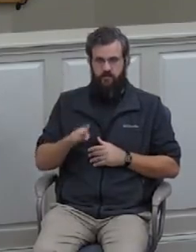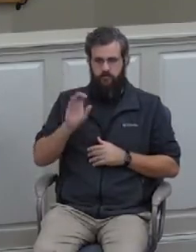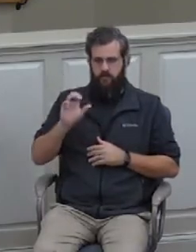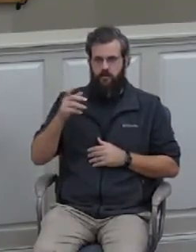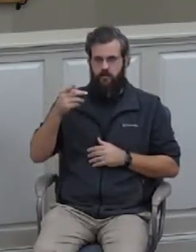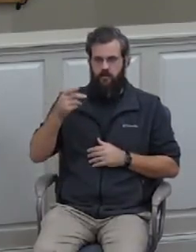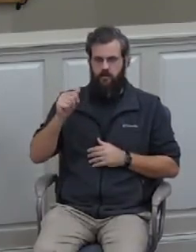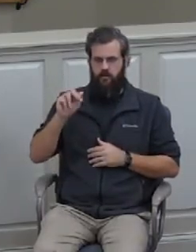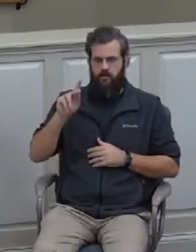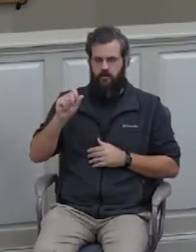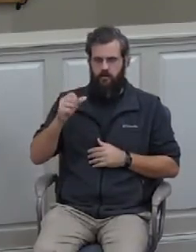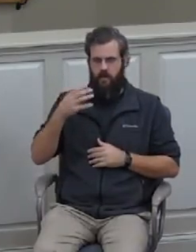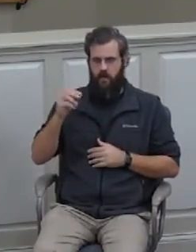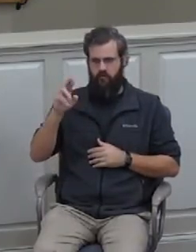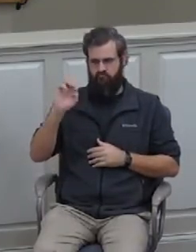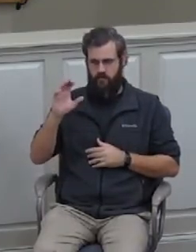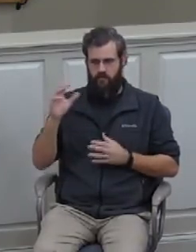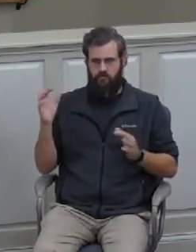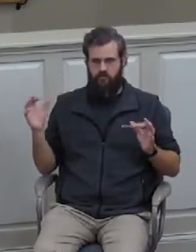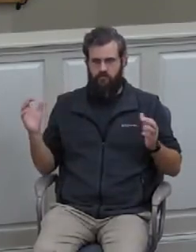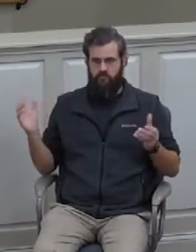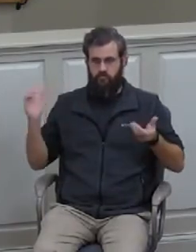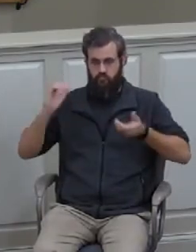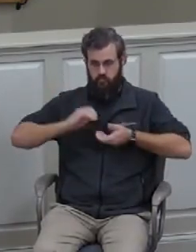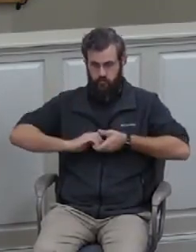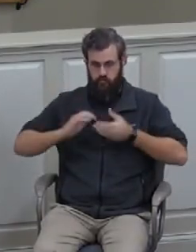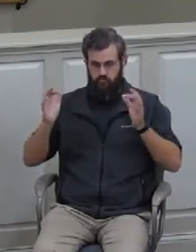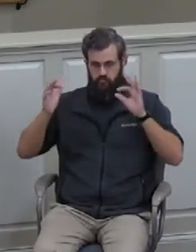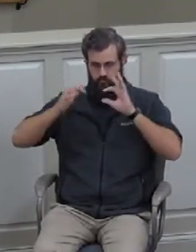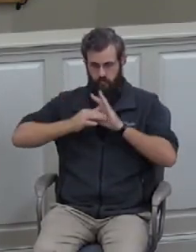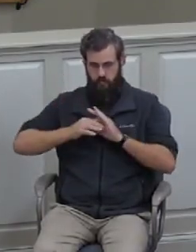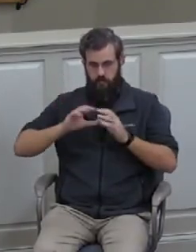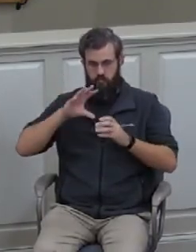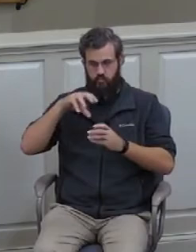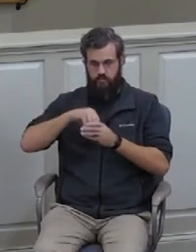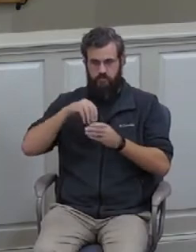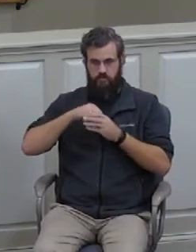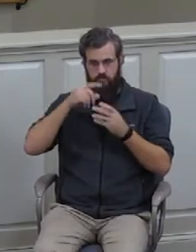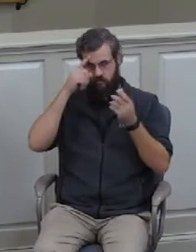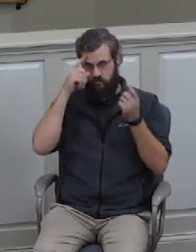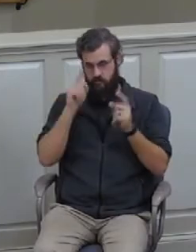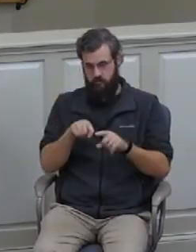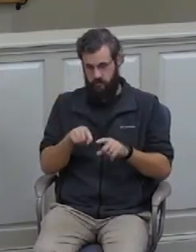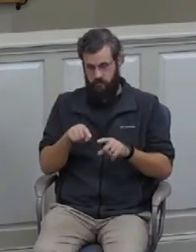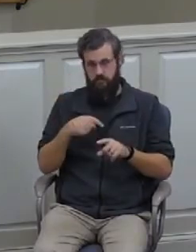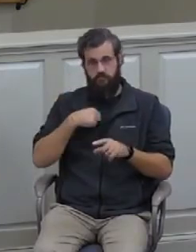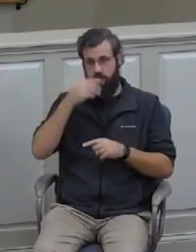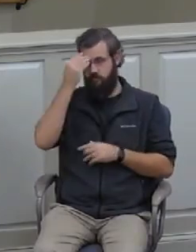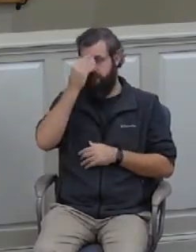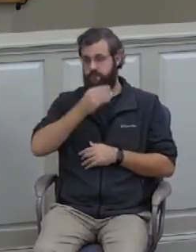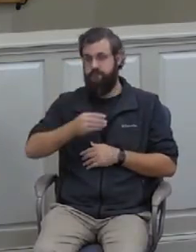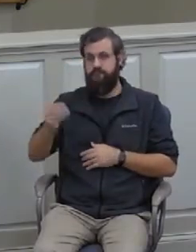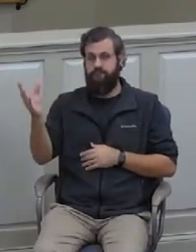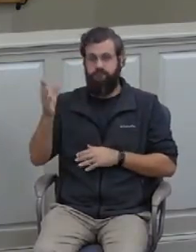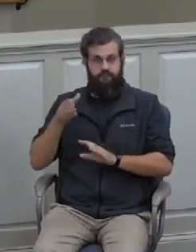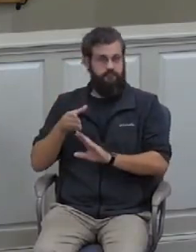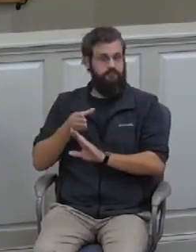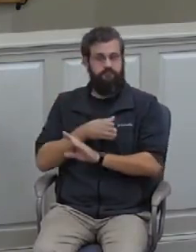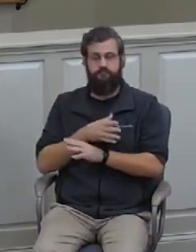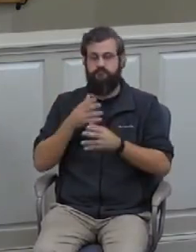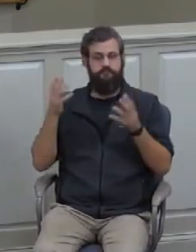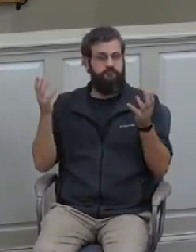Parks and Recreation Joint Participation Agreement. I can say in preface that there has been a